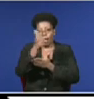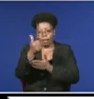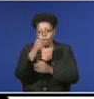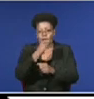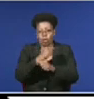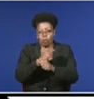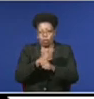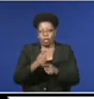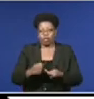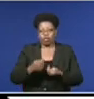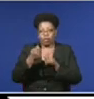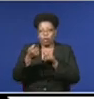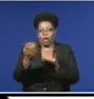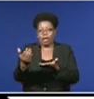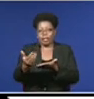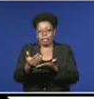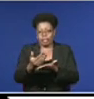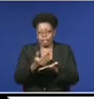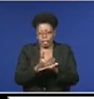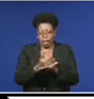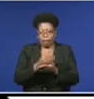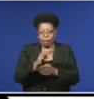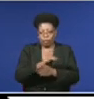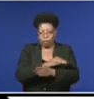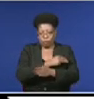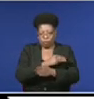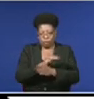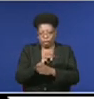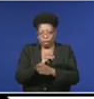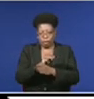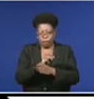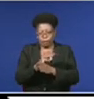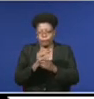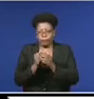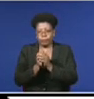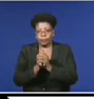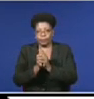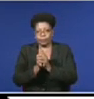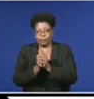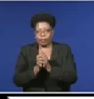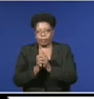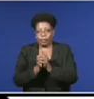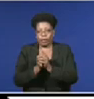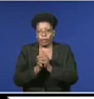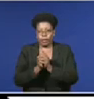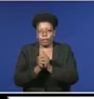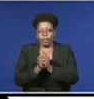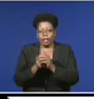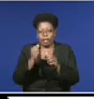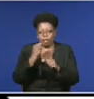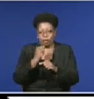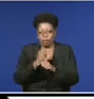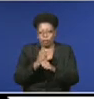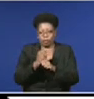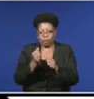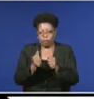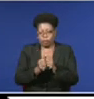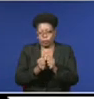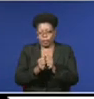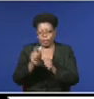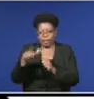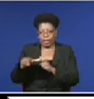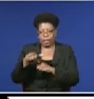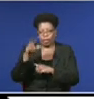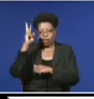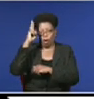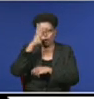engineer contributor on several albums being produced by Compass Point in the early days. Most notably, he collaborated on music with the late